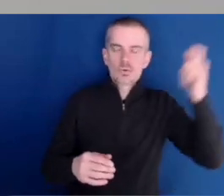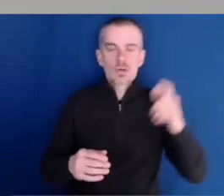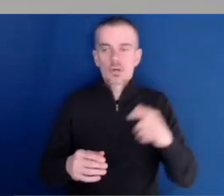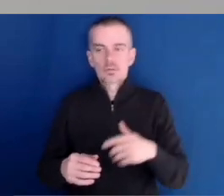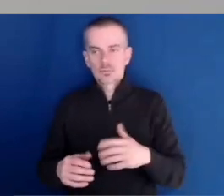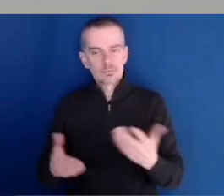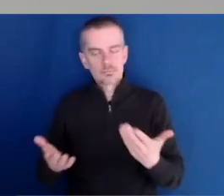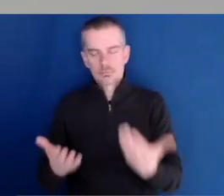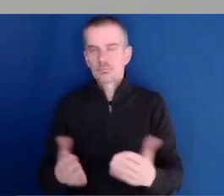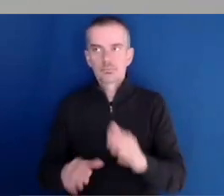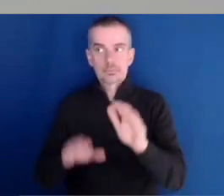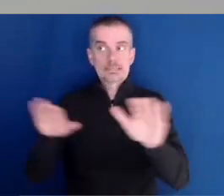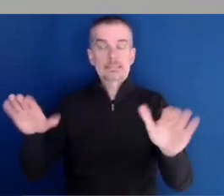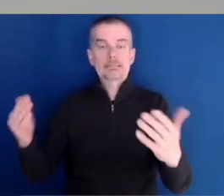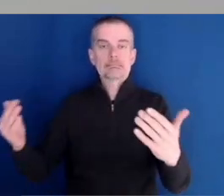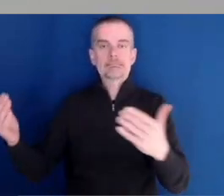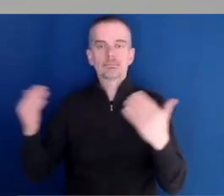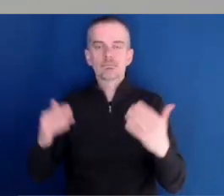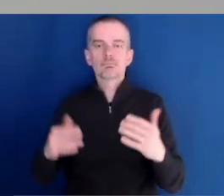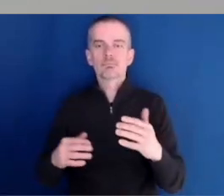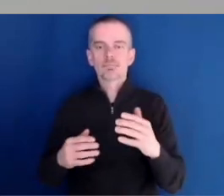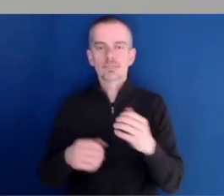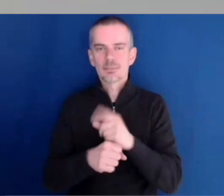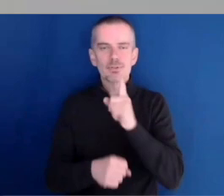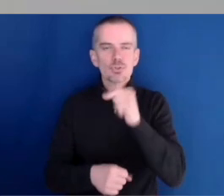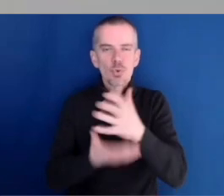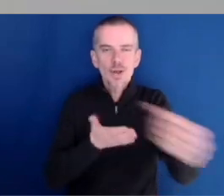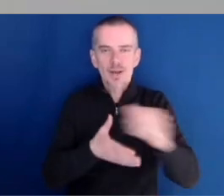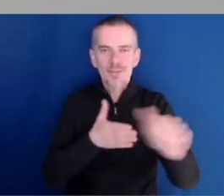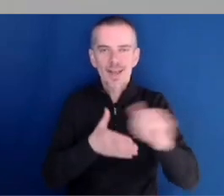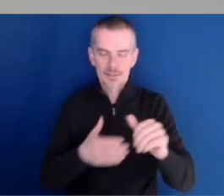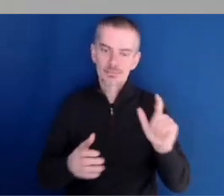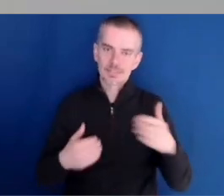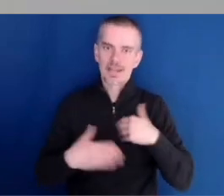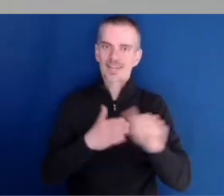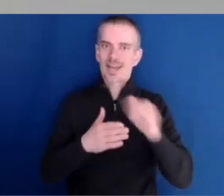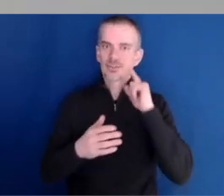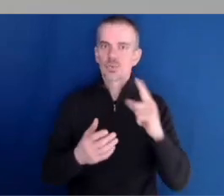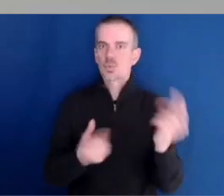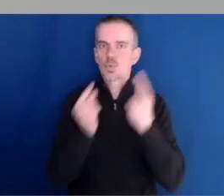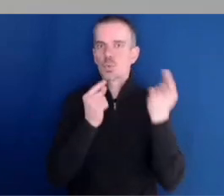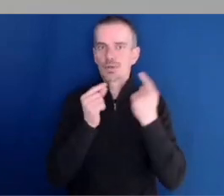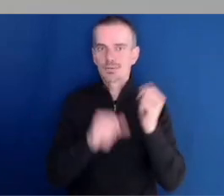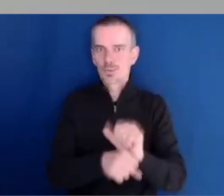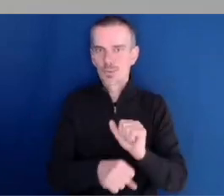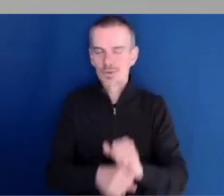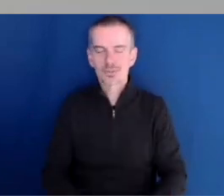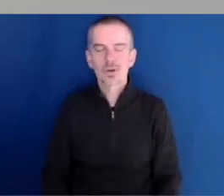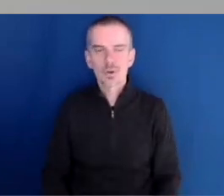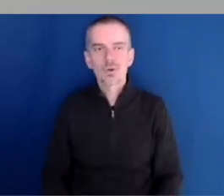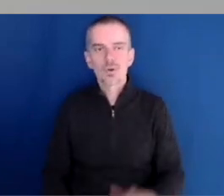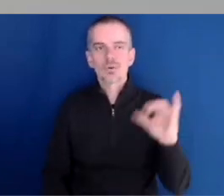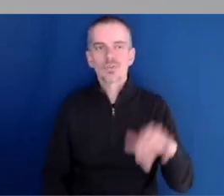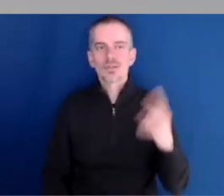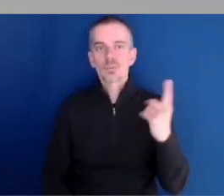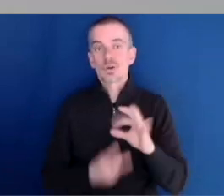helpful, to ensure that you don't run out of cash, right? You need cash to do things. So, that's an option,